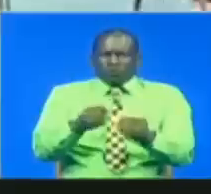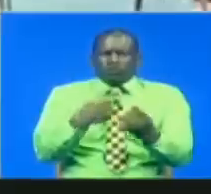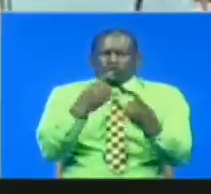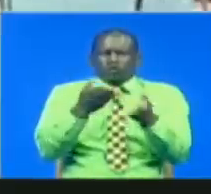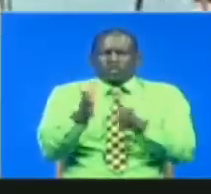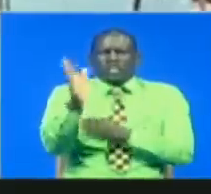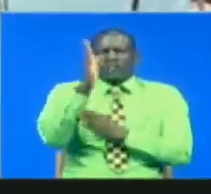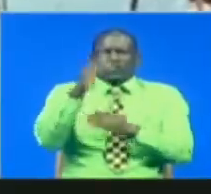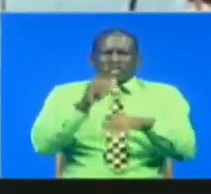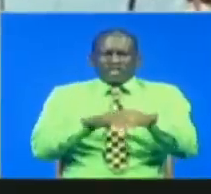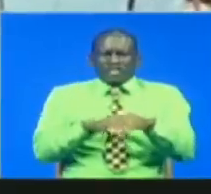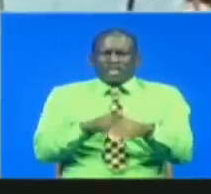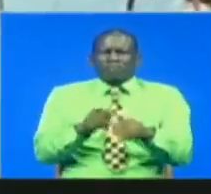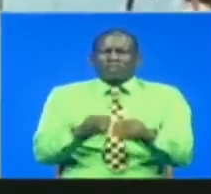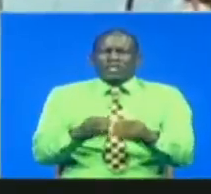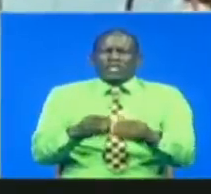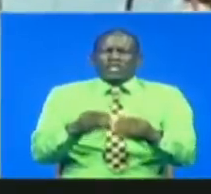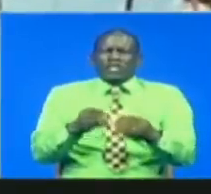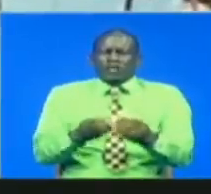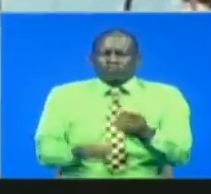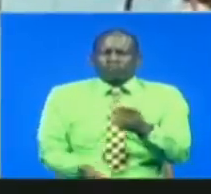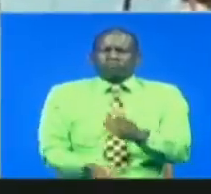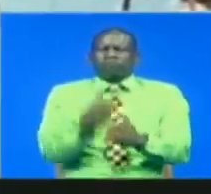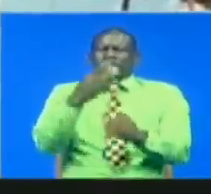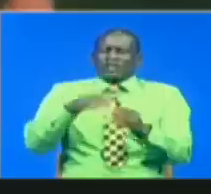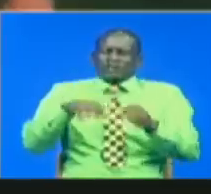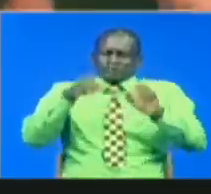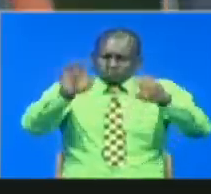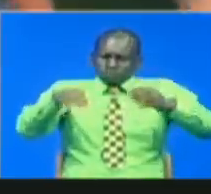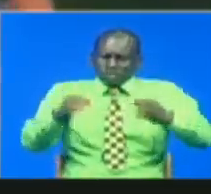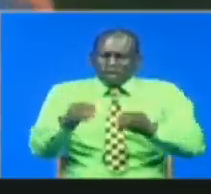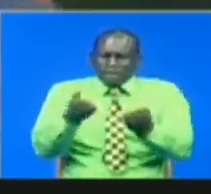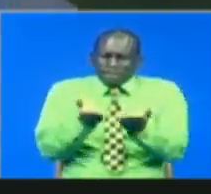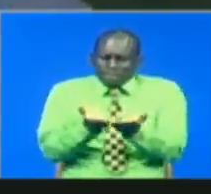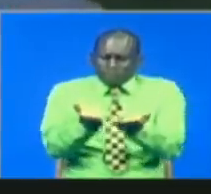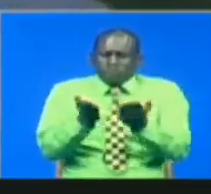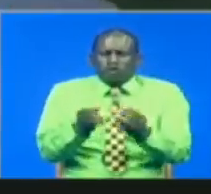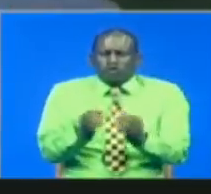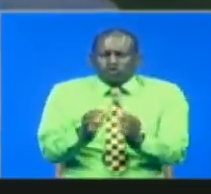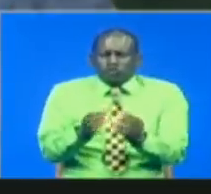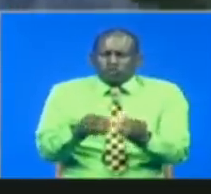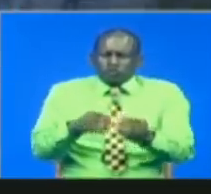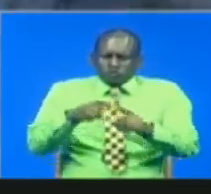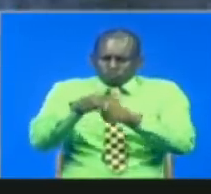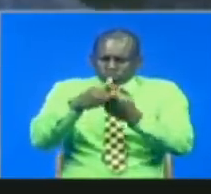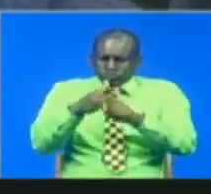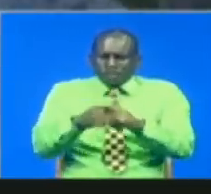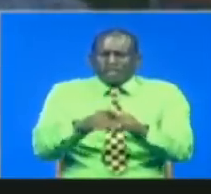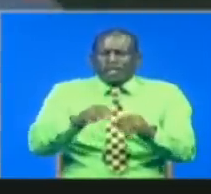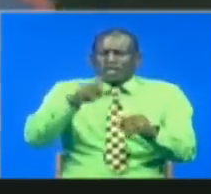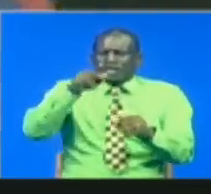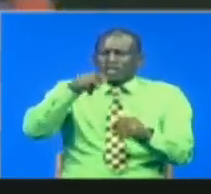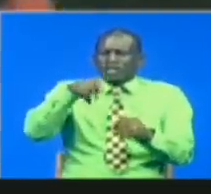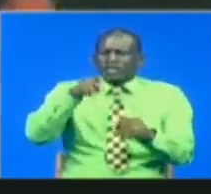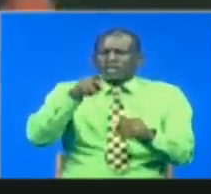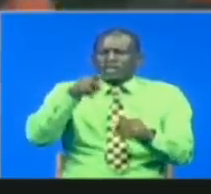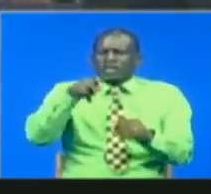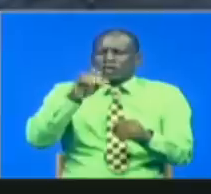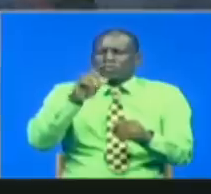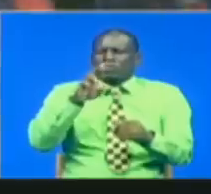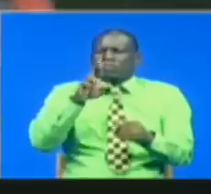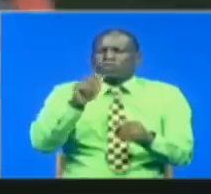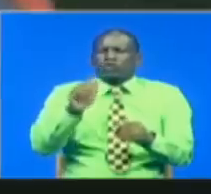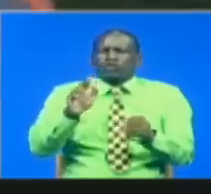dredging vessel meant to rehabilitate the port of Kisumu. Our announcement of the NCR is coming